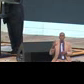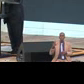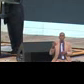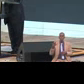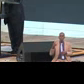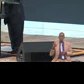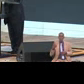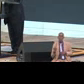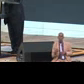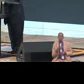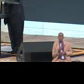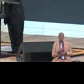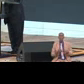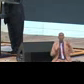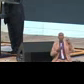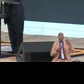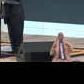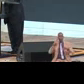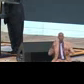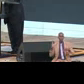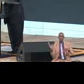cut them off.